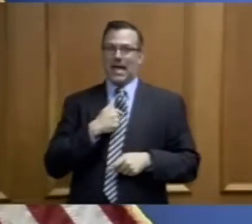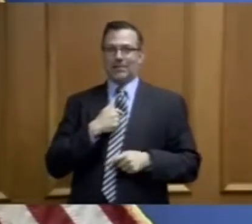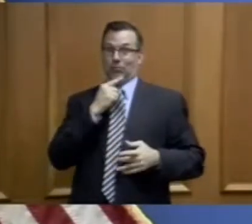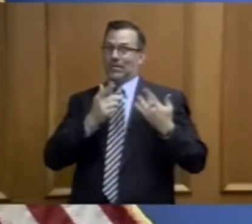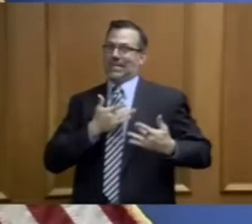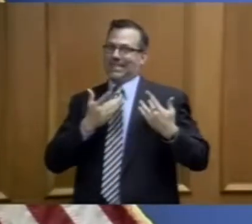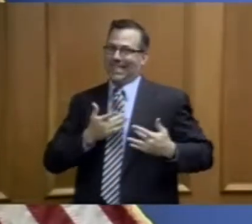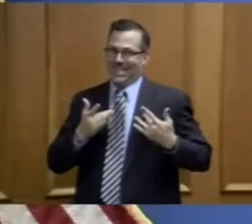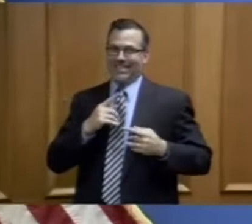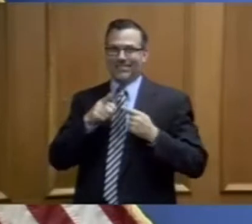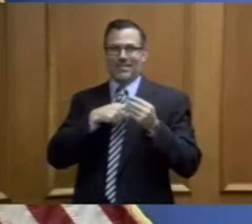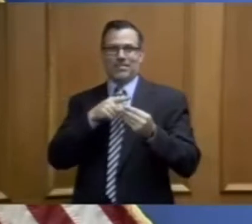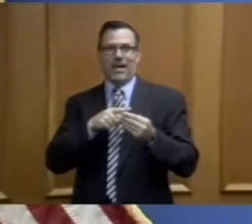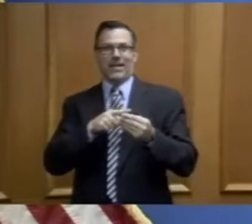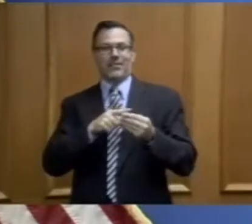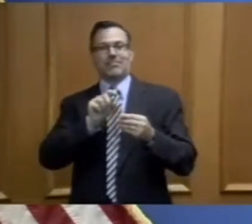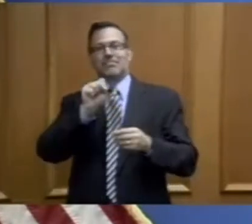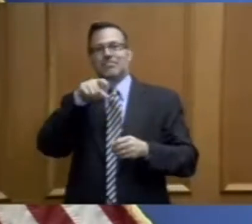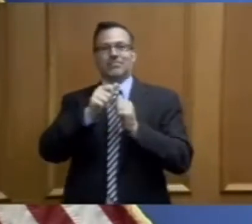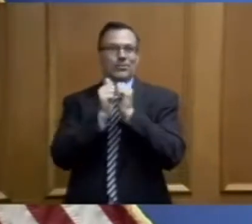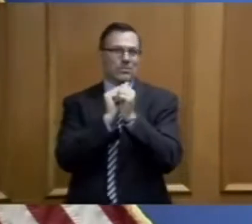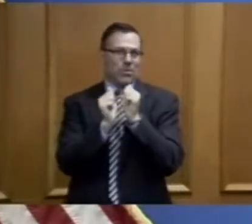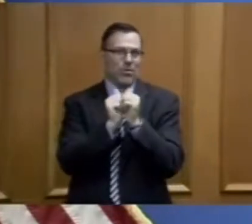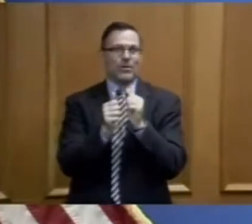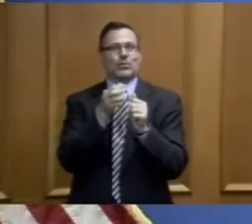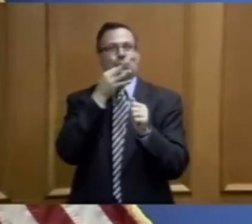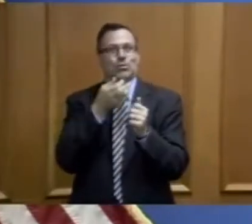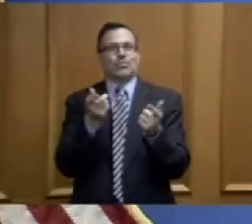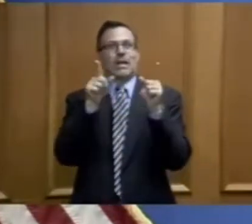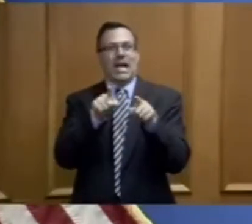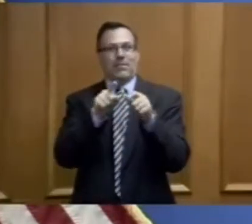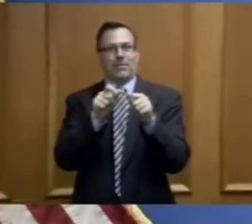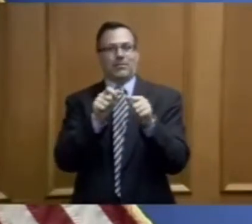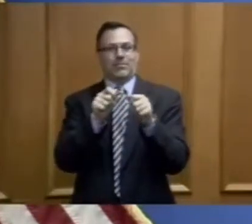excited about the prospect of live sports once again in Tennessee,